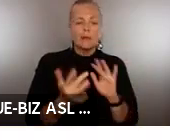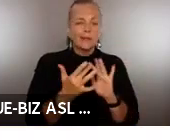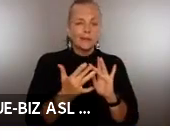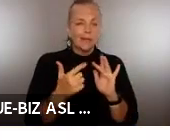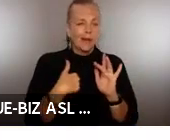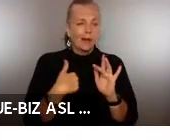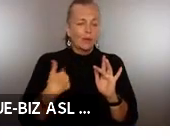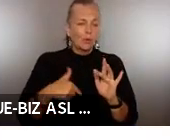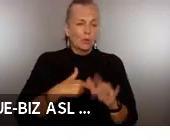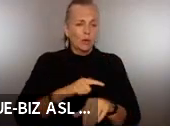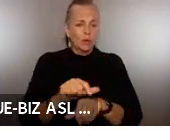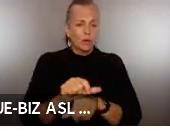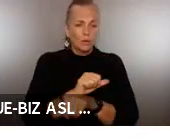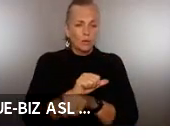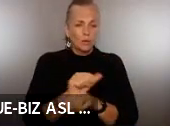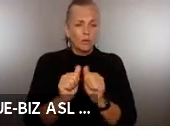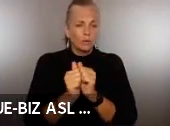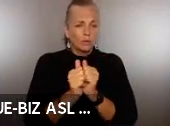that, you know.